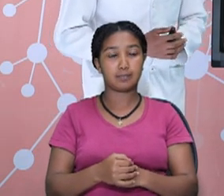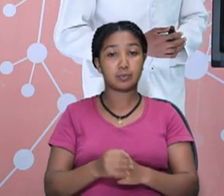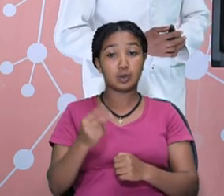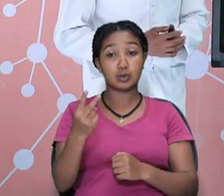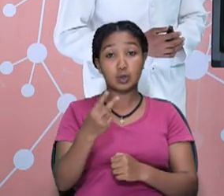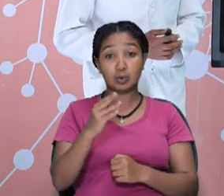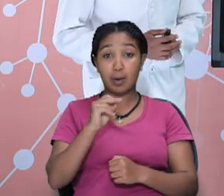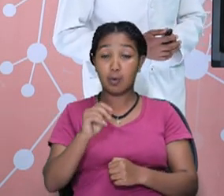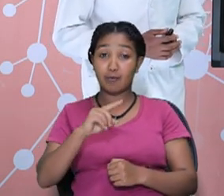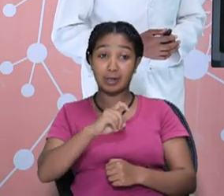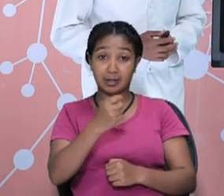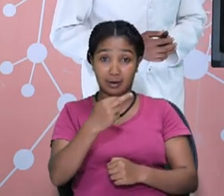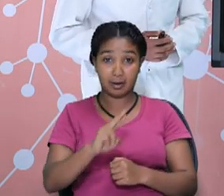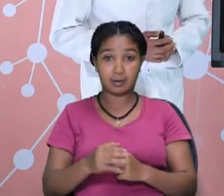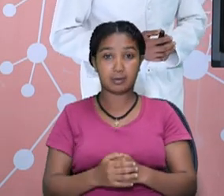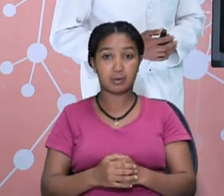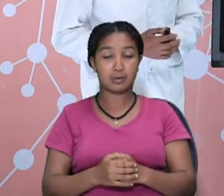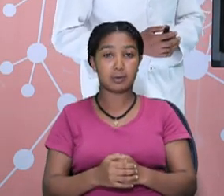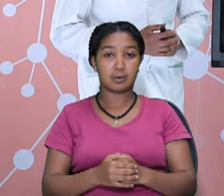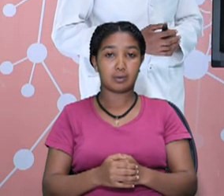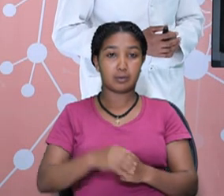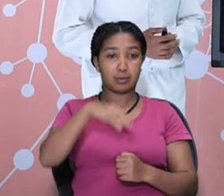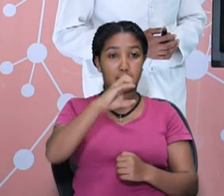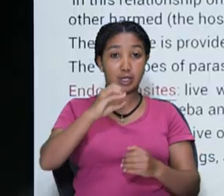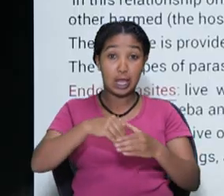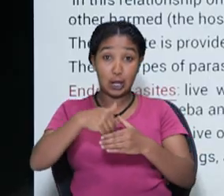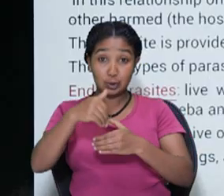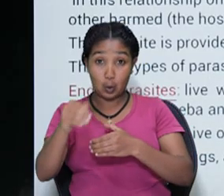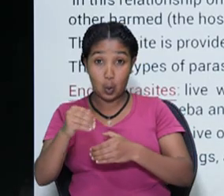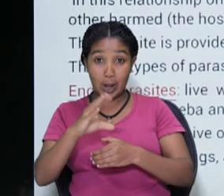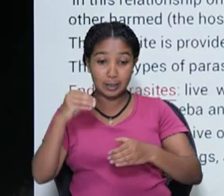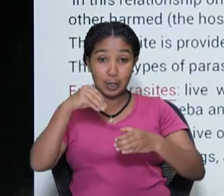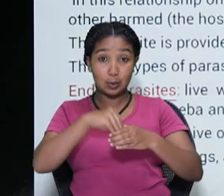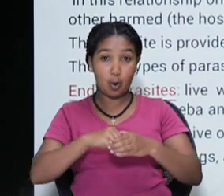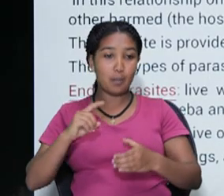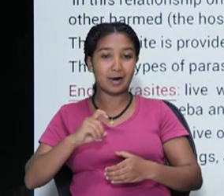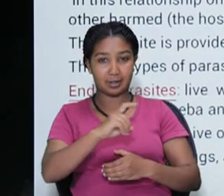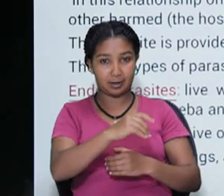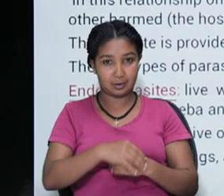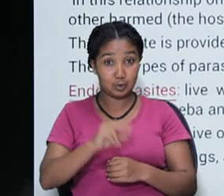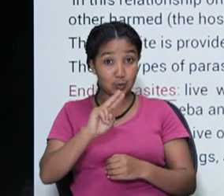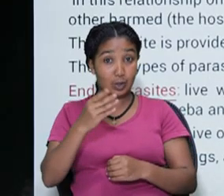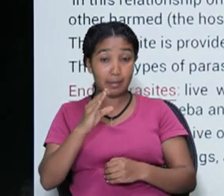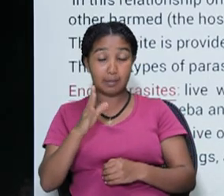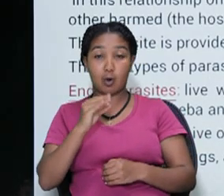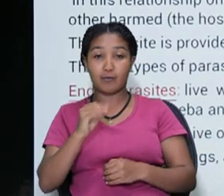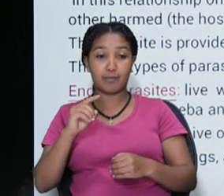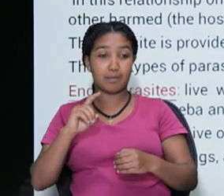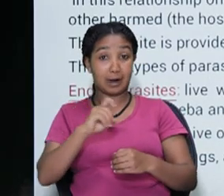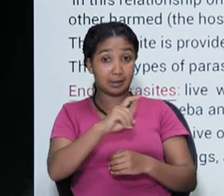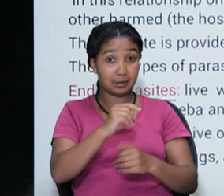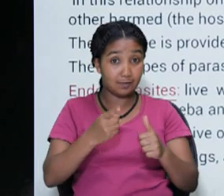The two types of parasites are also ectoparasites and endoparasites. There are two types of parasites, that